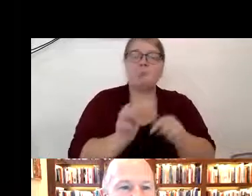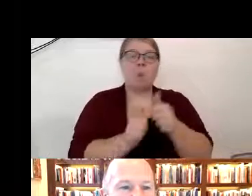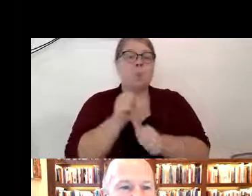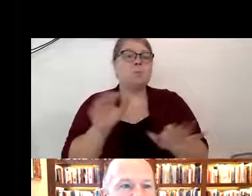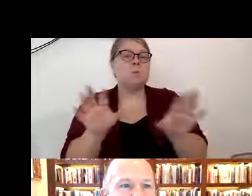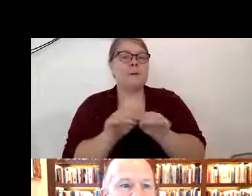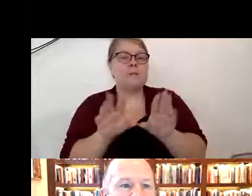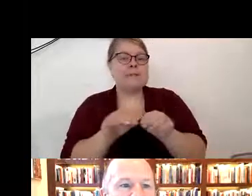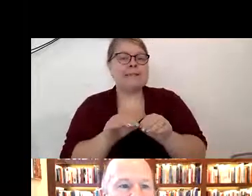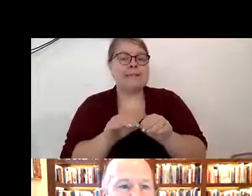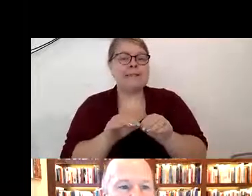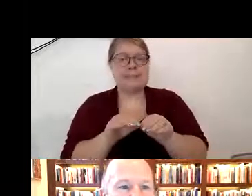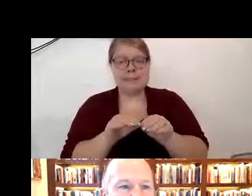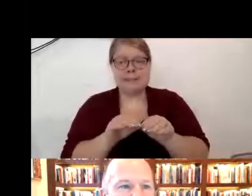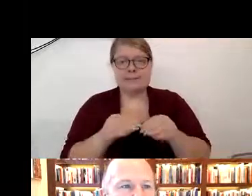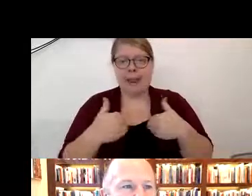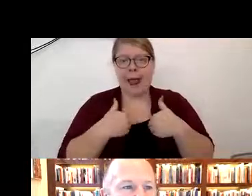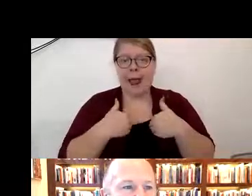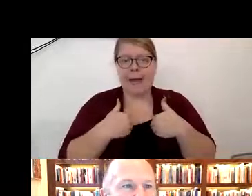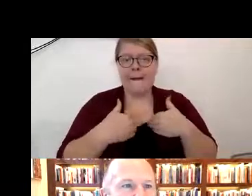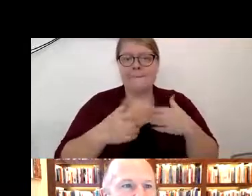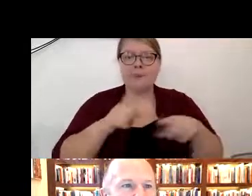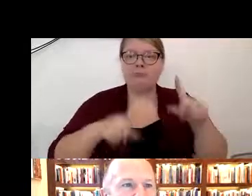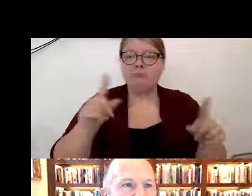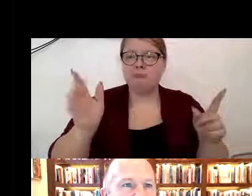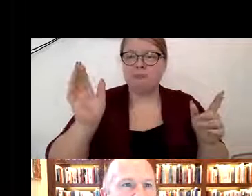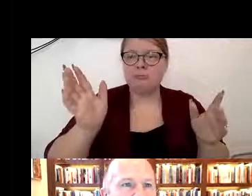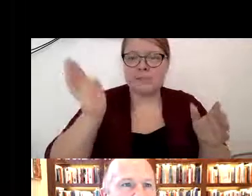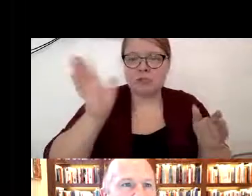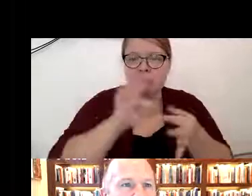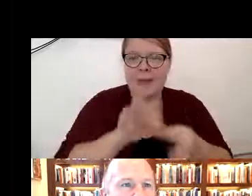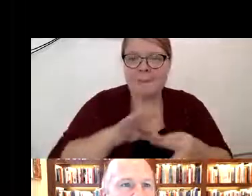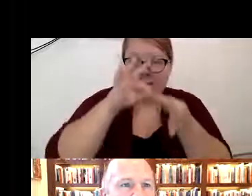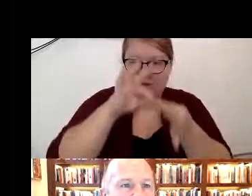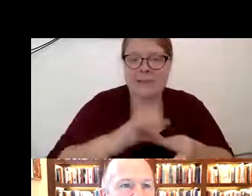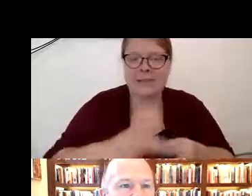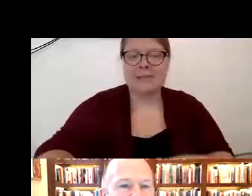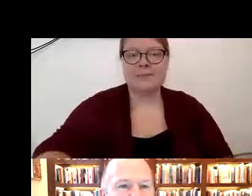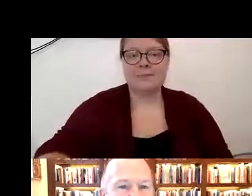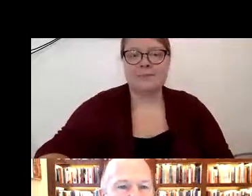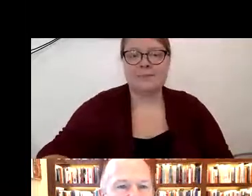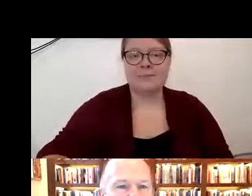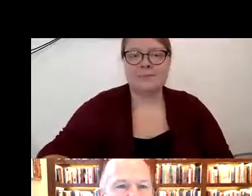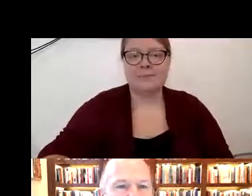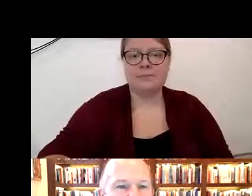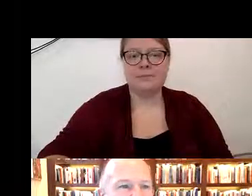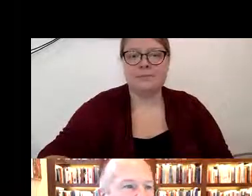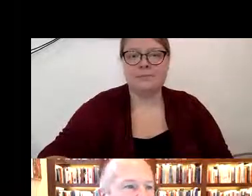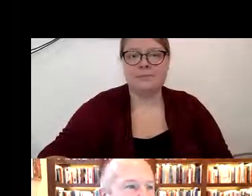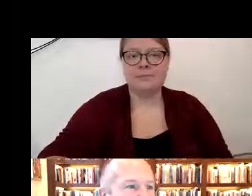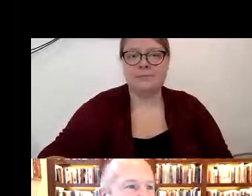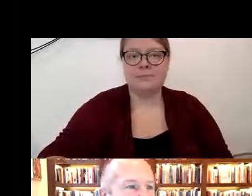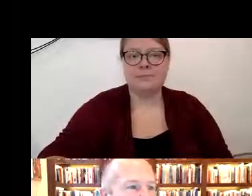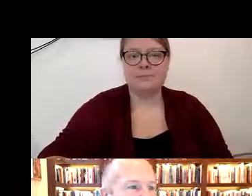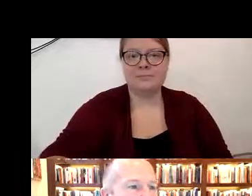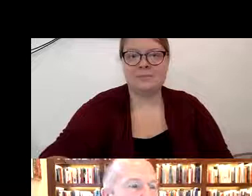have various presentations on mindfulness. So I'm going to this is not your